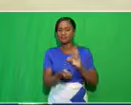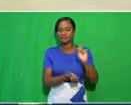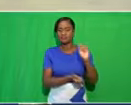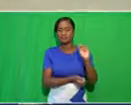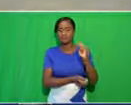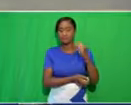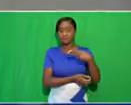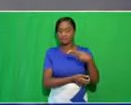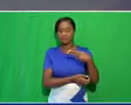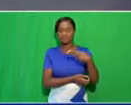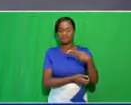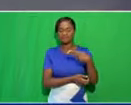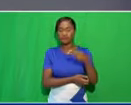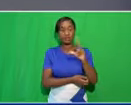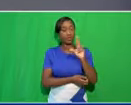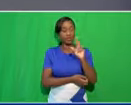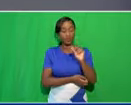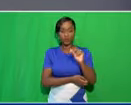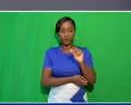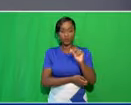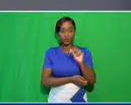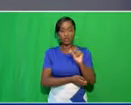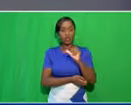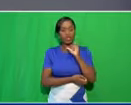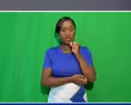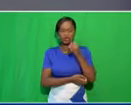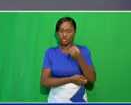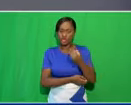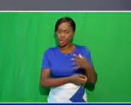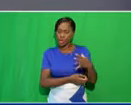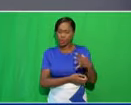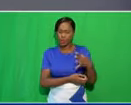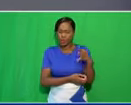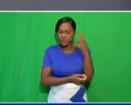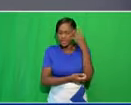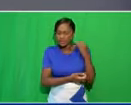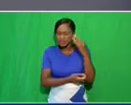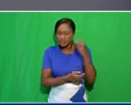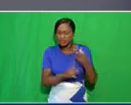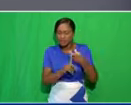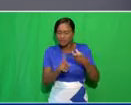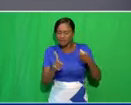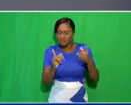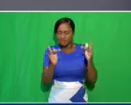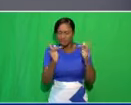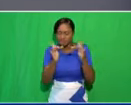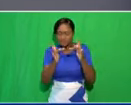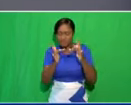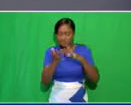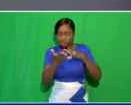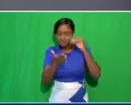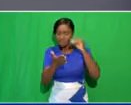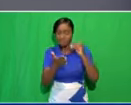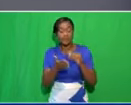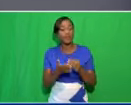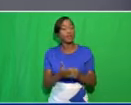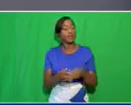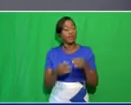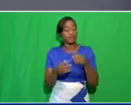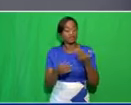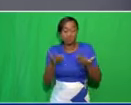We are definitely not going to lose that. In fact, as many persons may or may not be